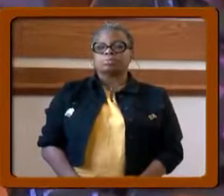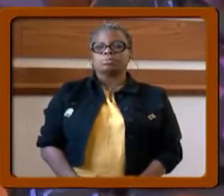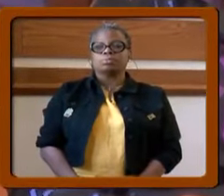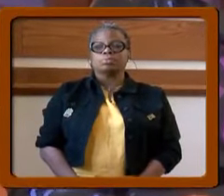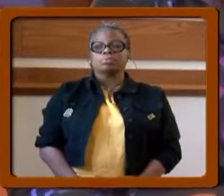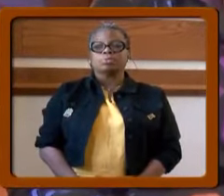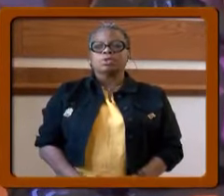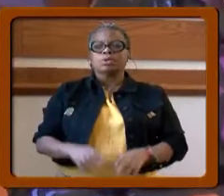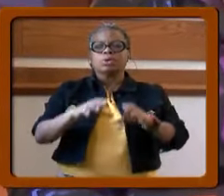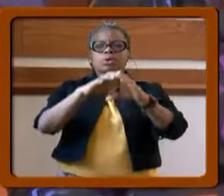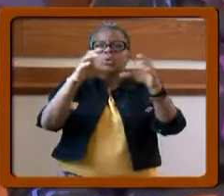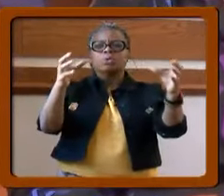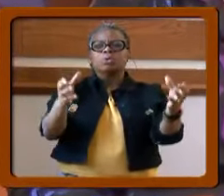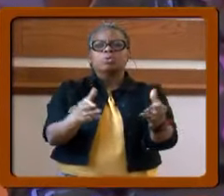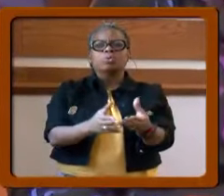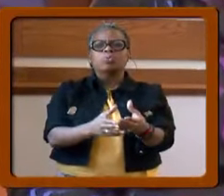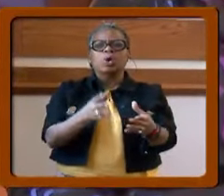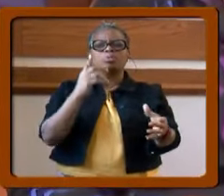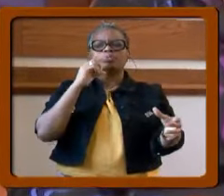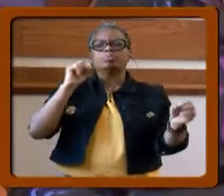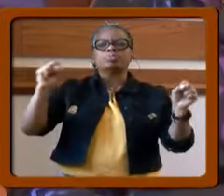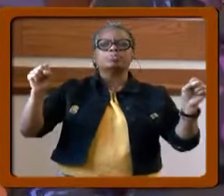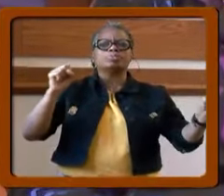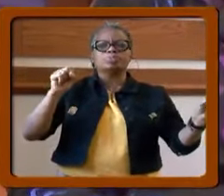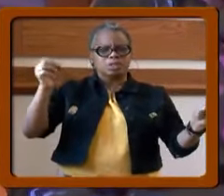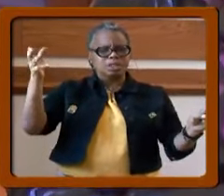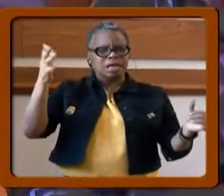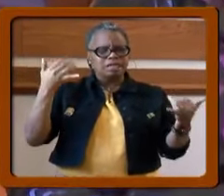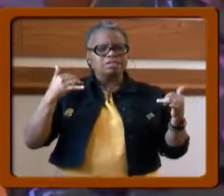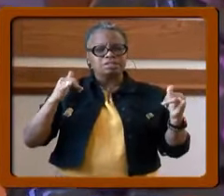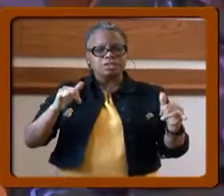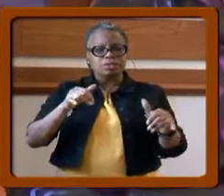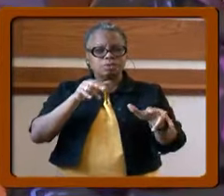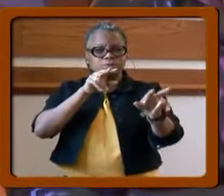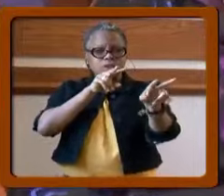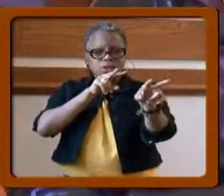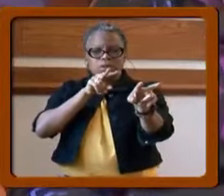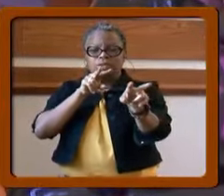In a world where there's so much noise, our God hears.